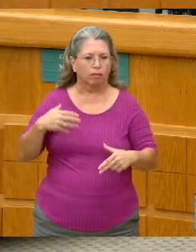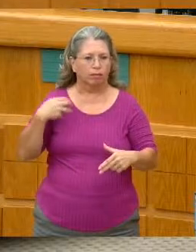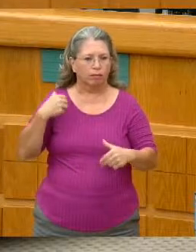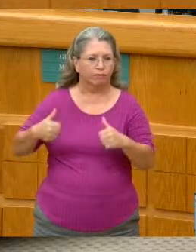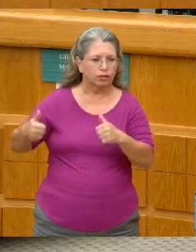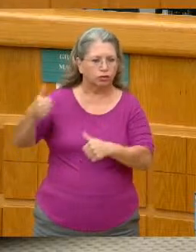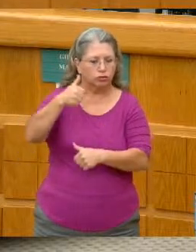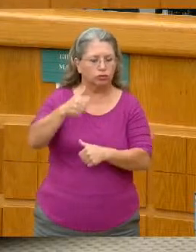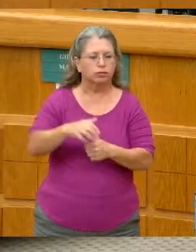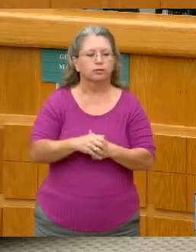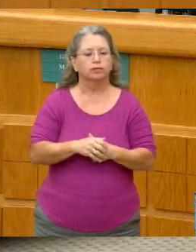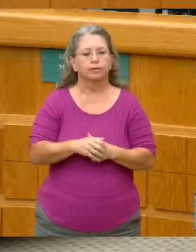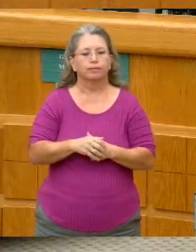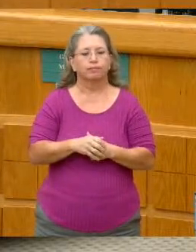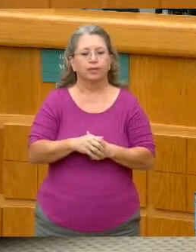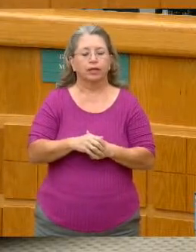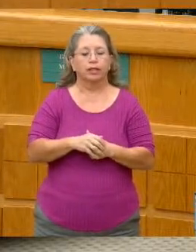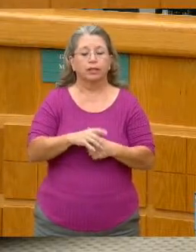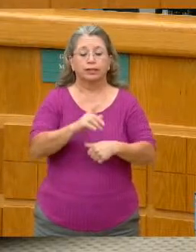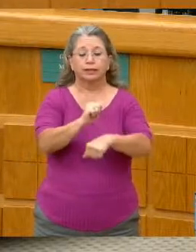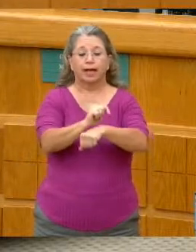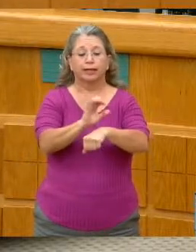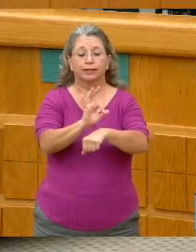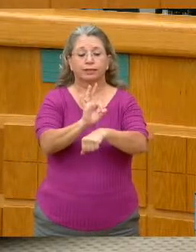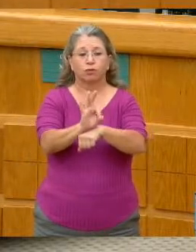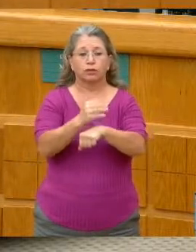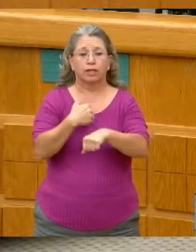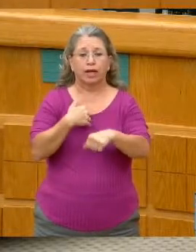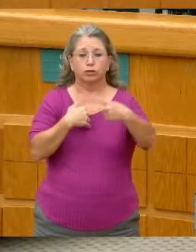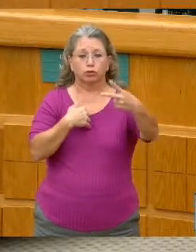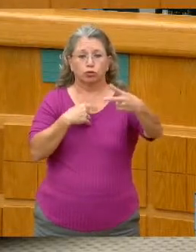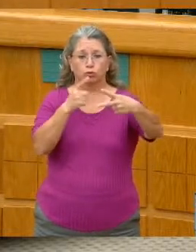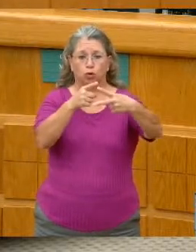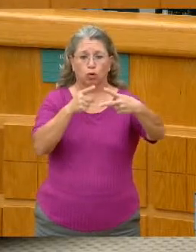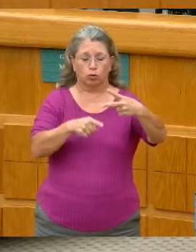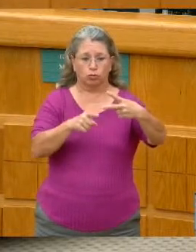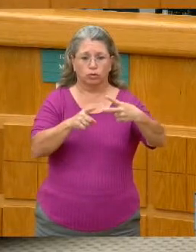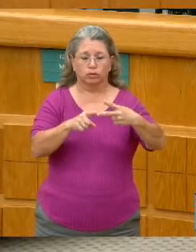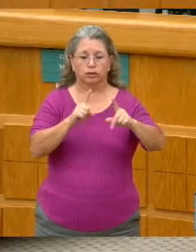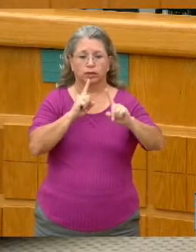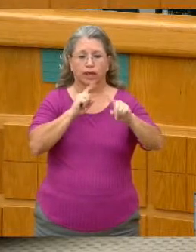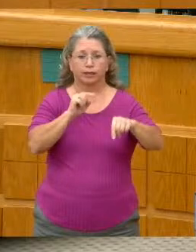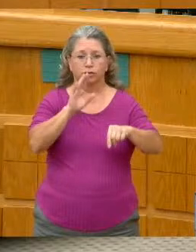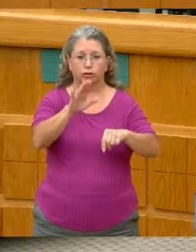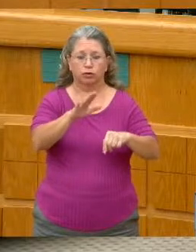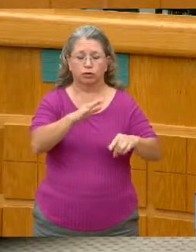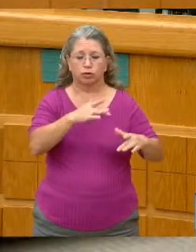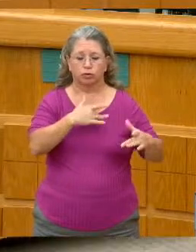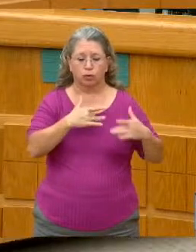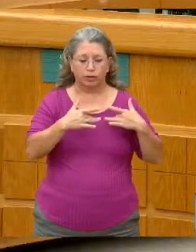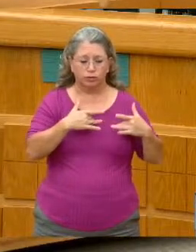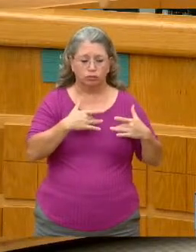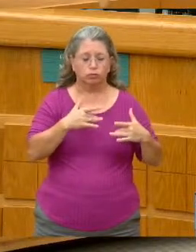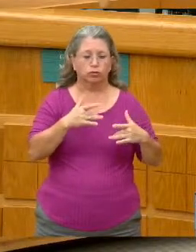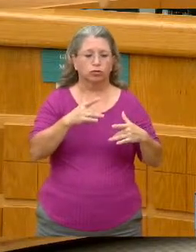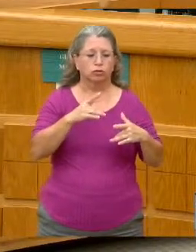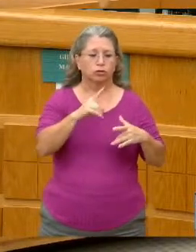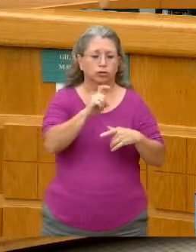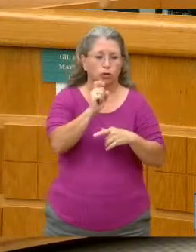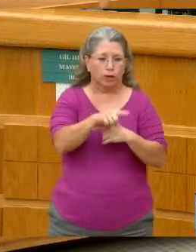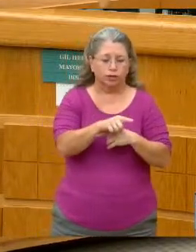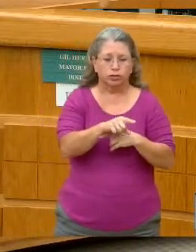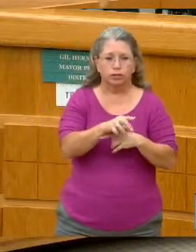The task force has two objectives. One is to answer your questions and address your concerns about COVID-19 and the interventions being taken